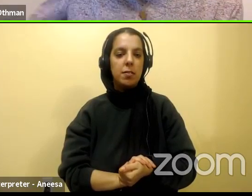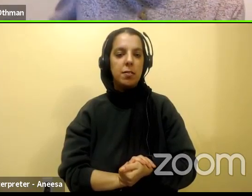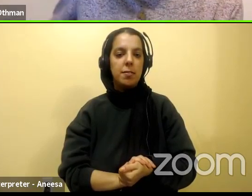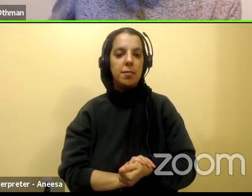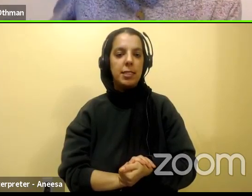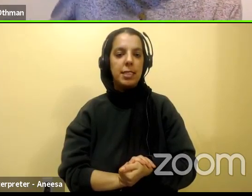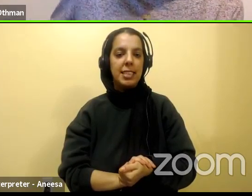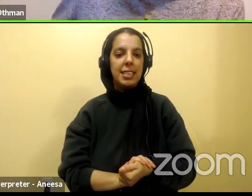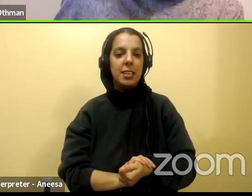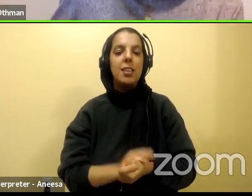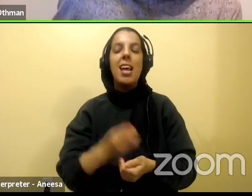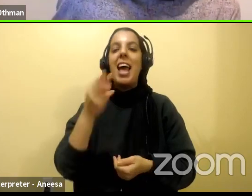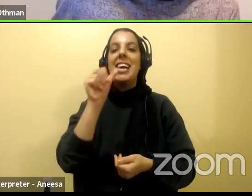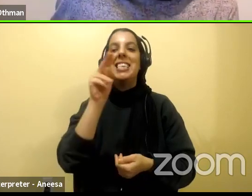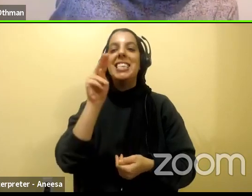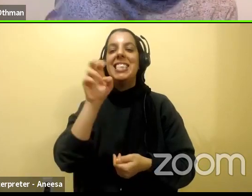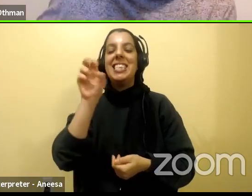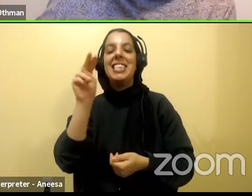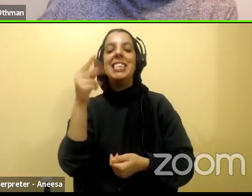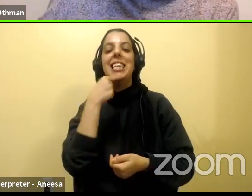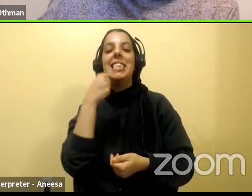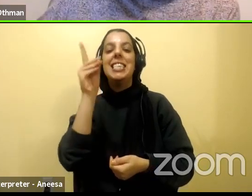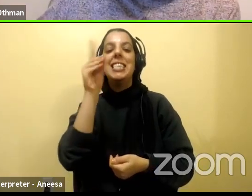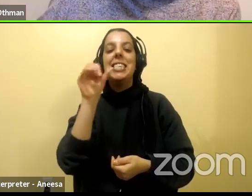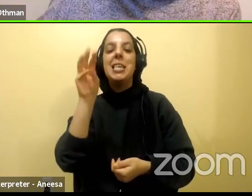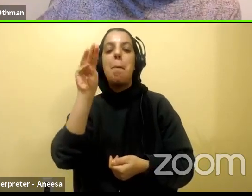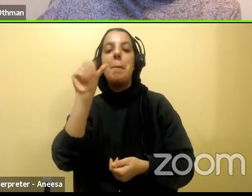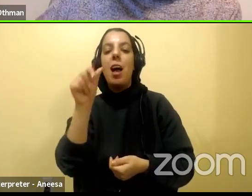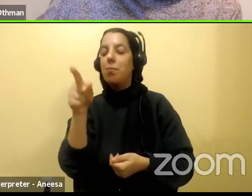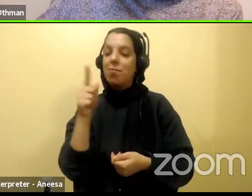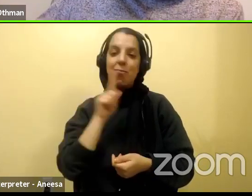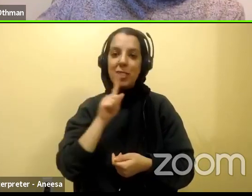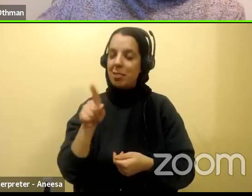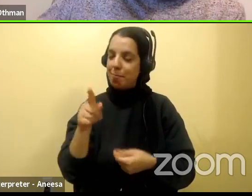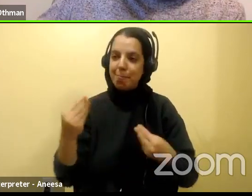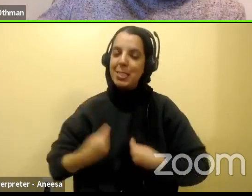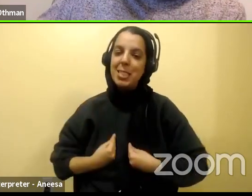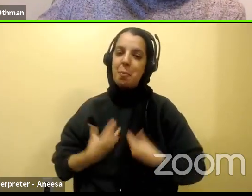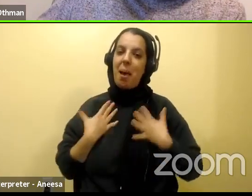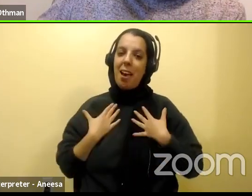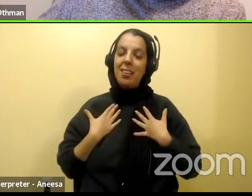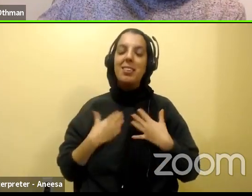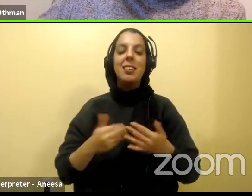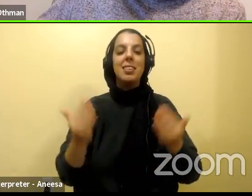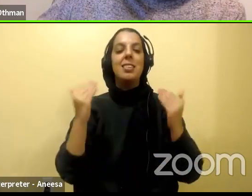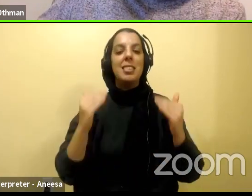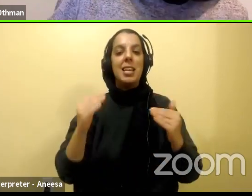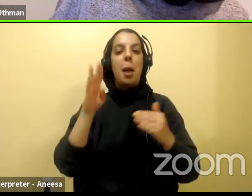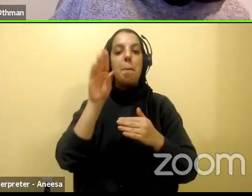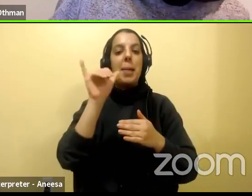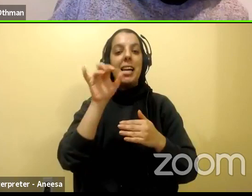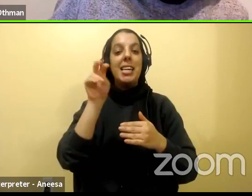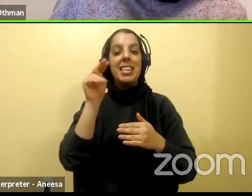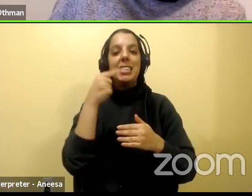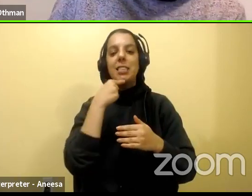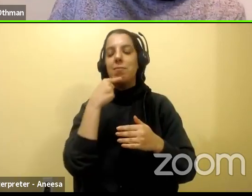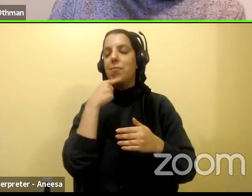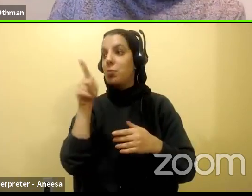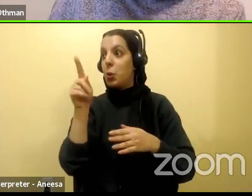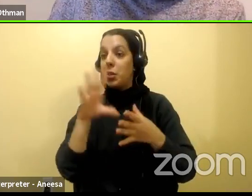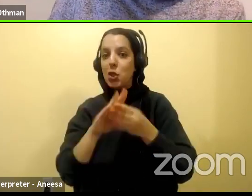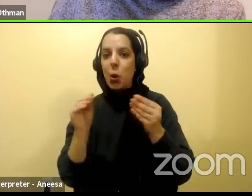So Hanin says, Dima, you are so inspiring. Bayan says, your story is always so inspirational to me,